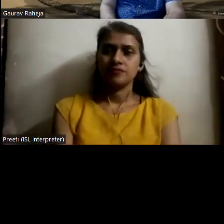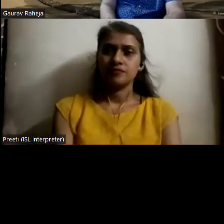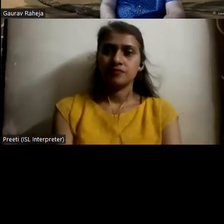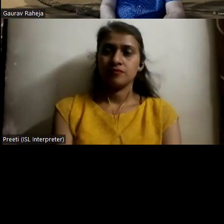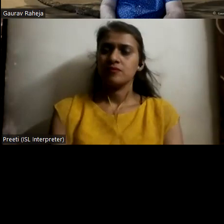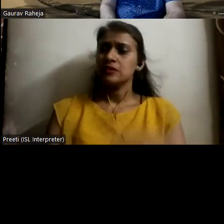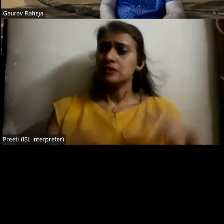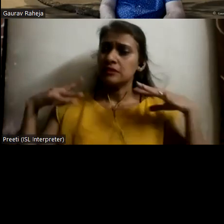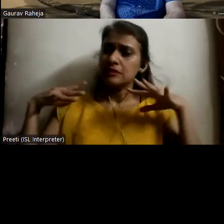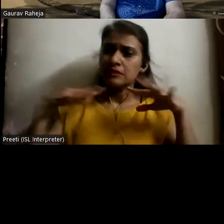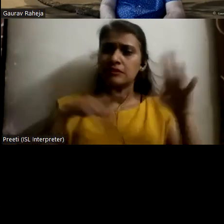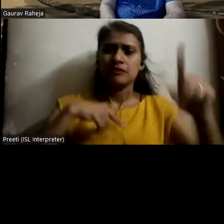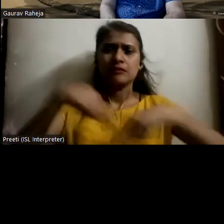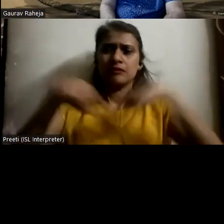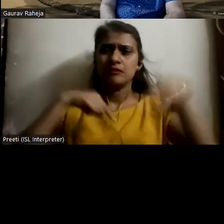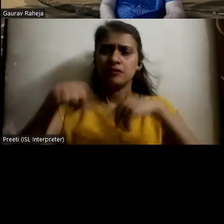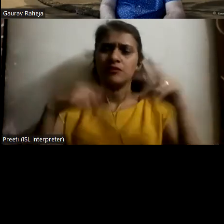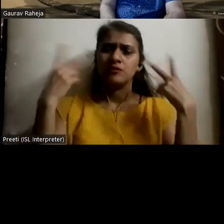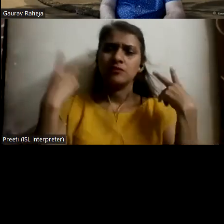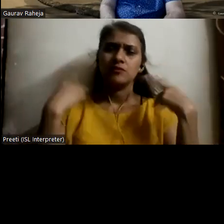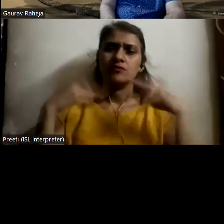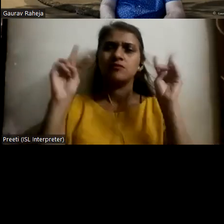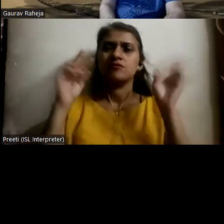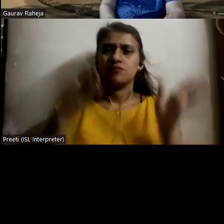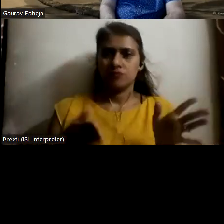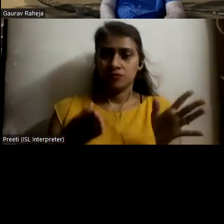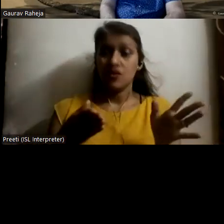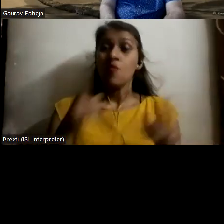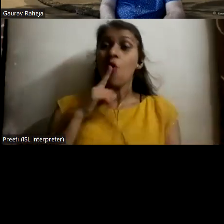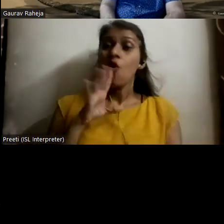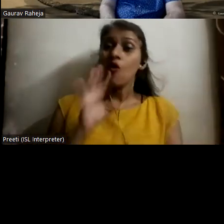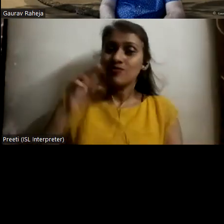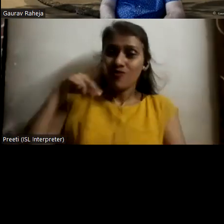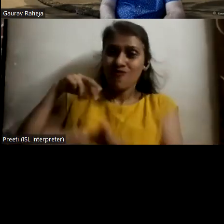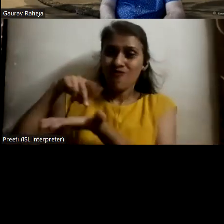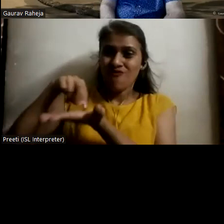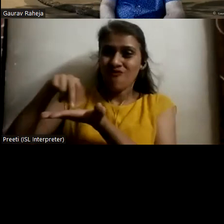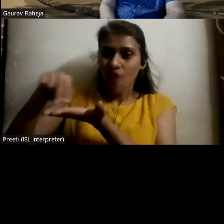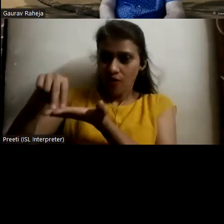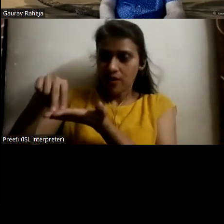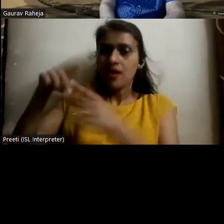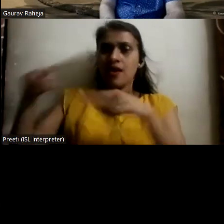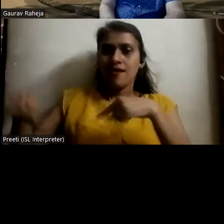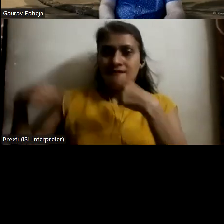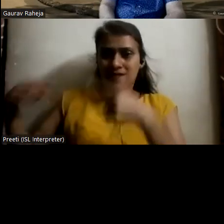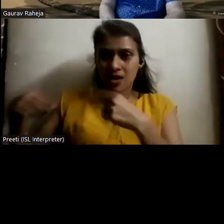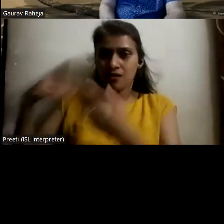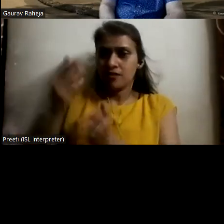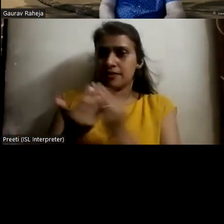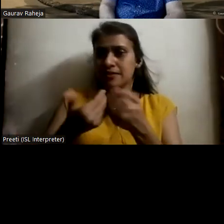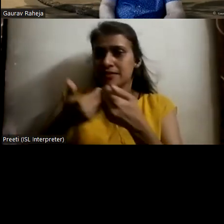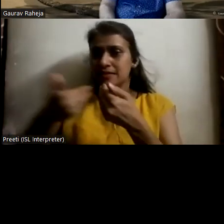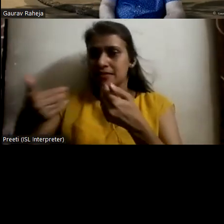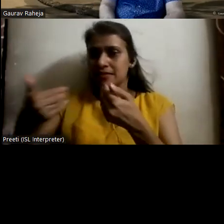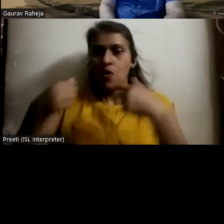density was so high that the places which were meant for pedestrians or wheelchairs, the